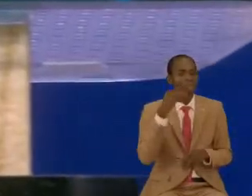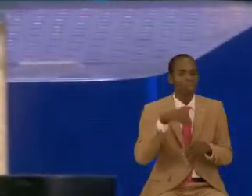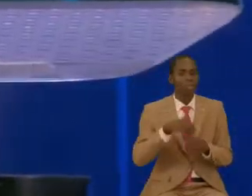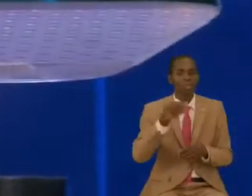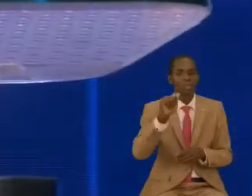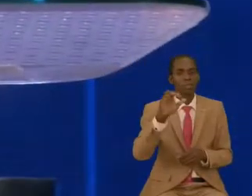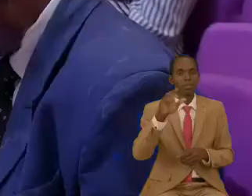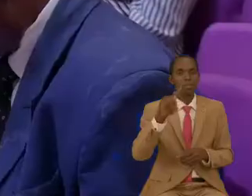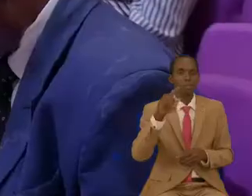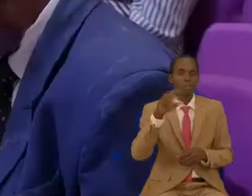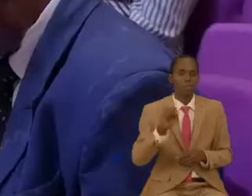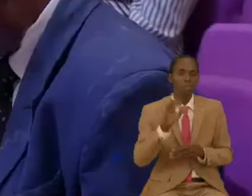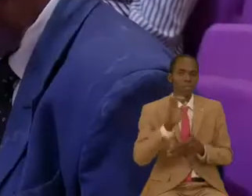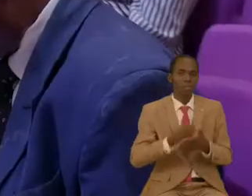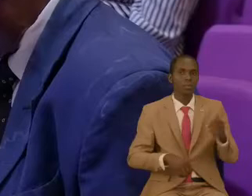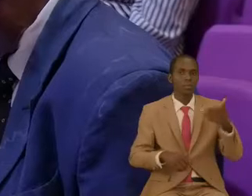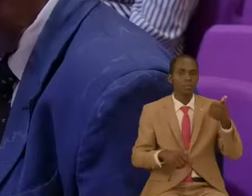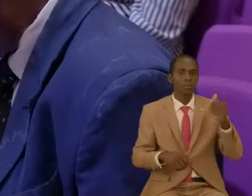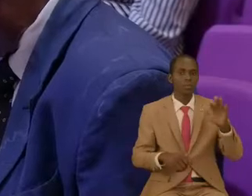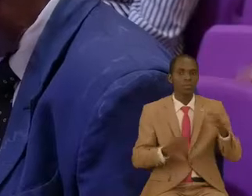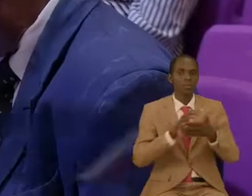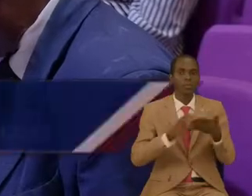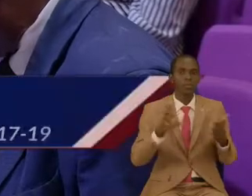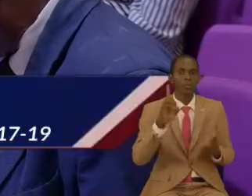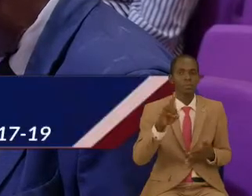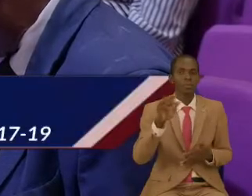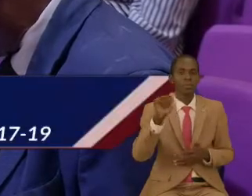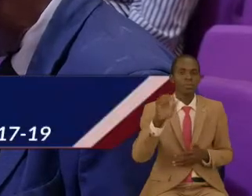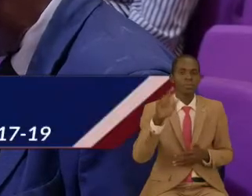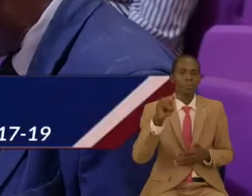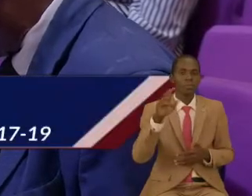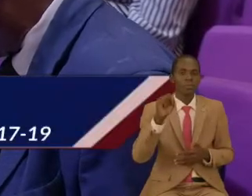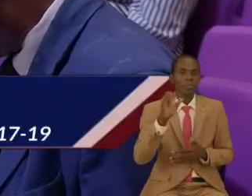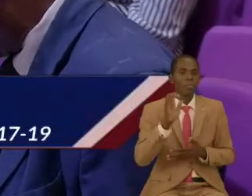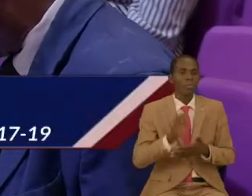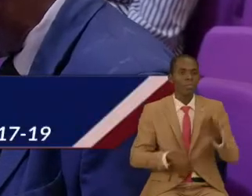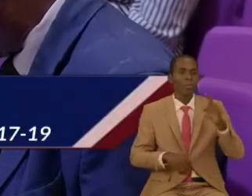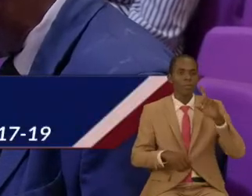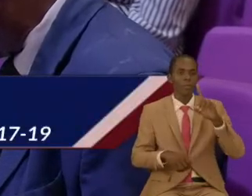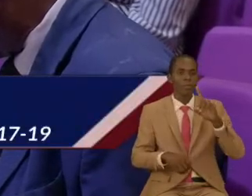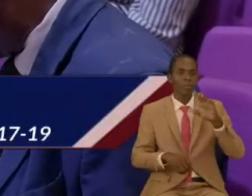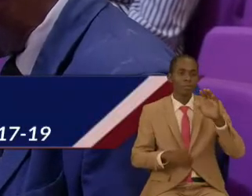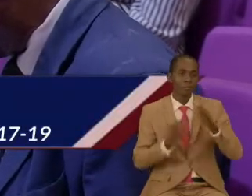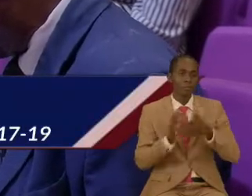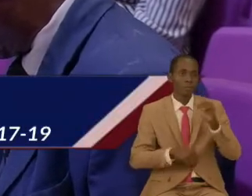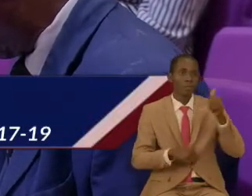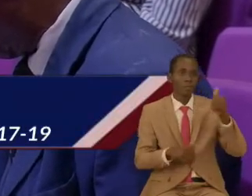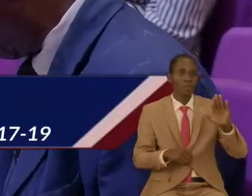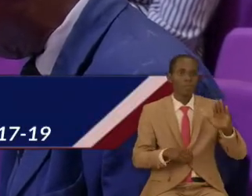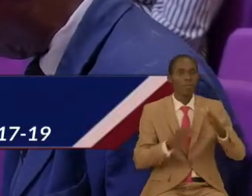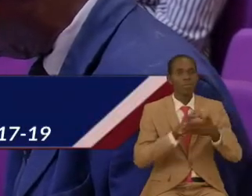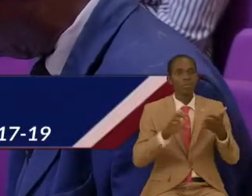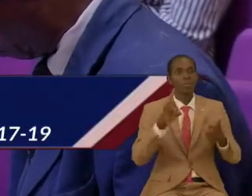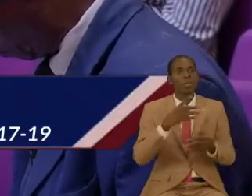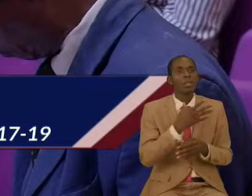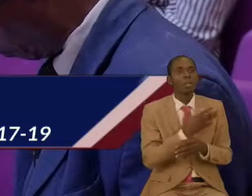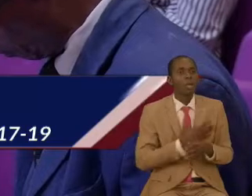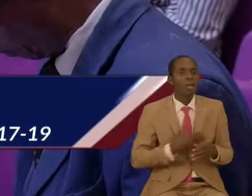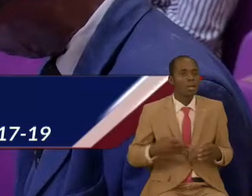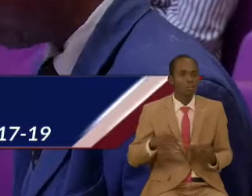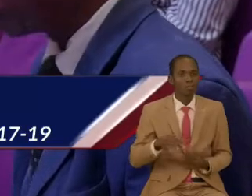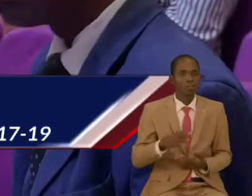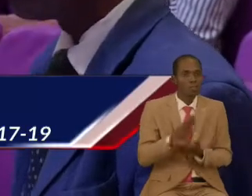chapter 15, reading from verse 1. In Acts chapter 15, verse 1, and certain